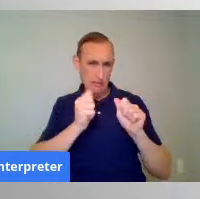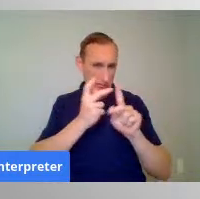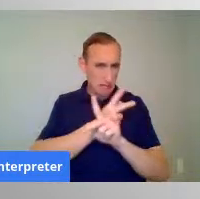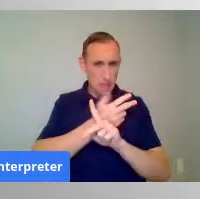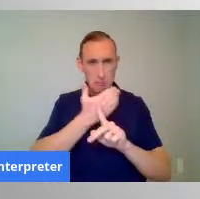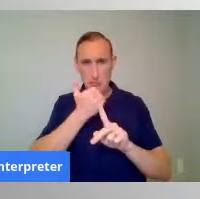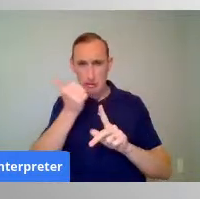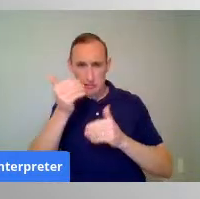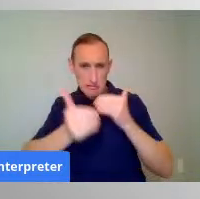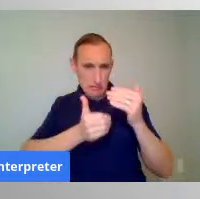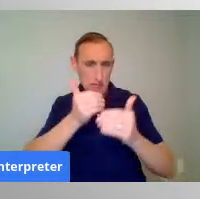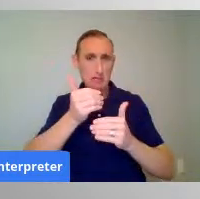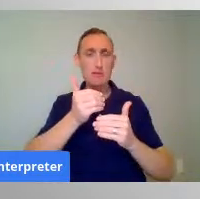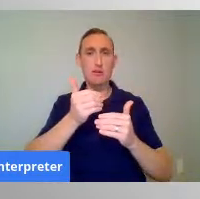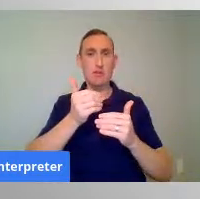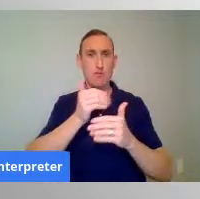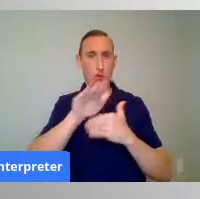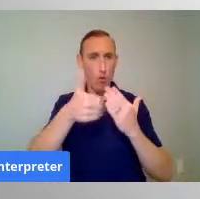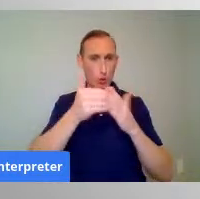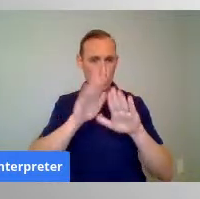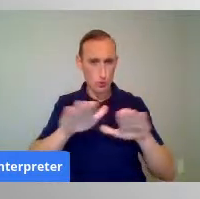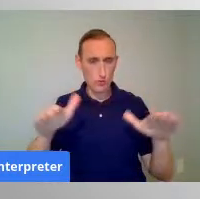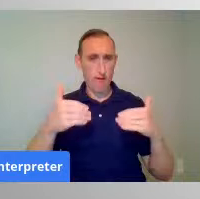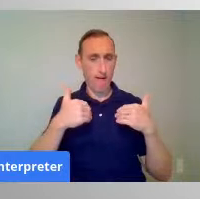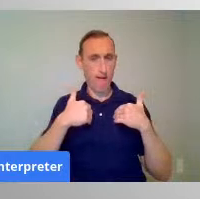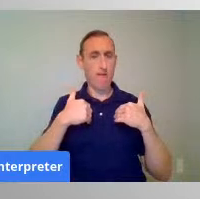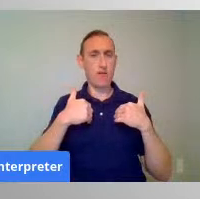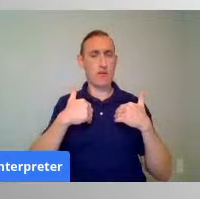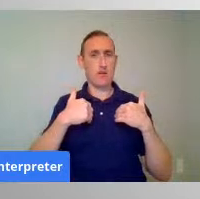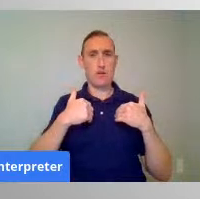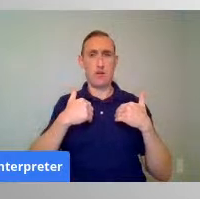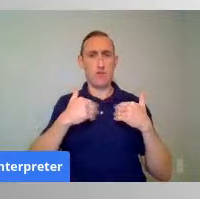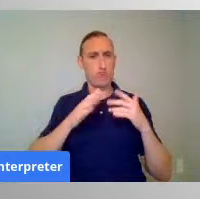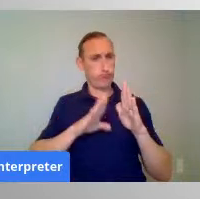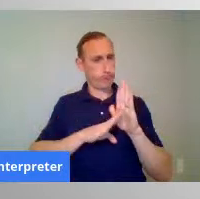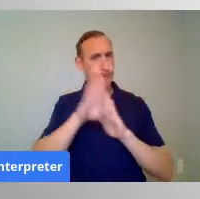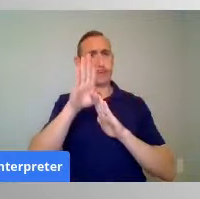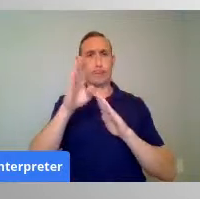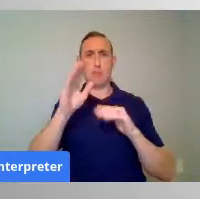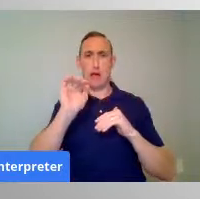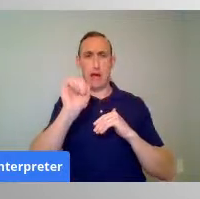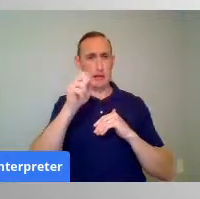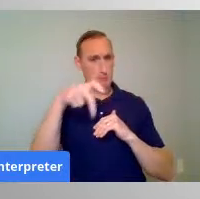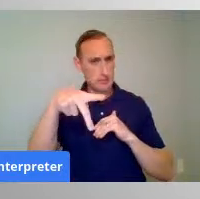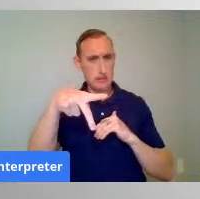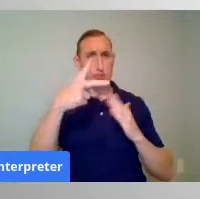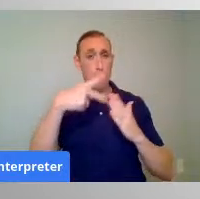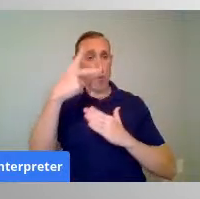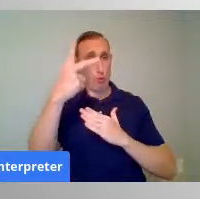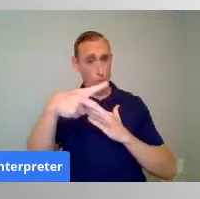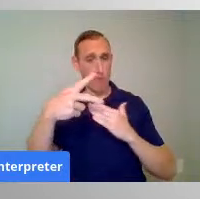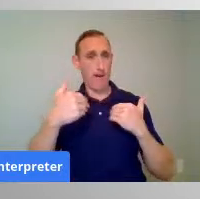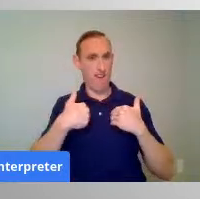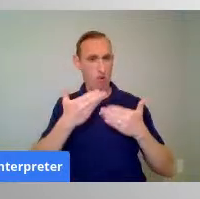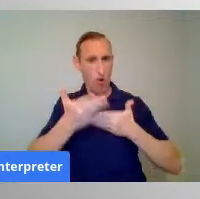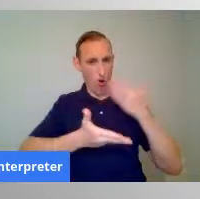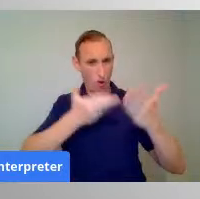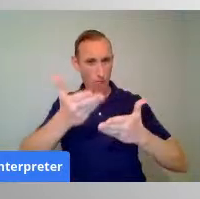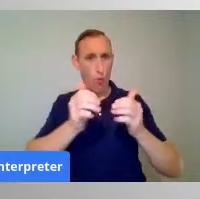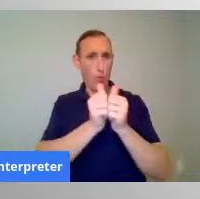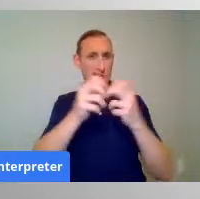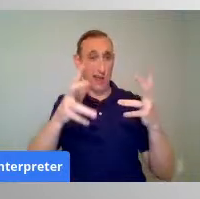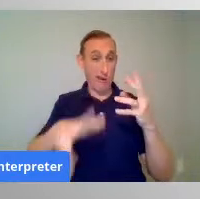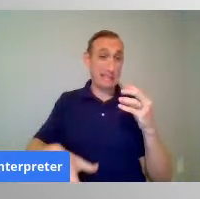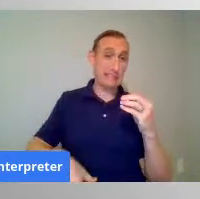enriched after school program and could have those offerings without having to pay additional funds on top of it.